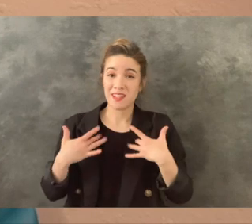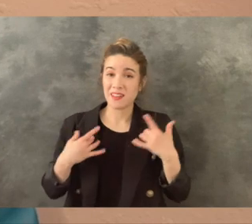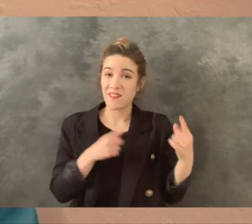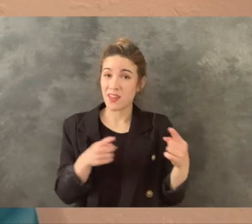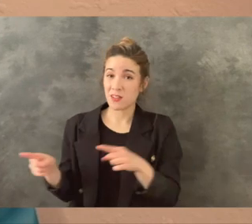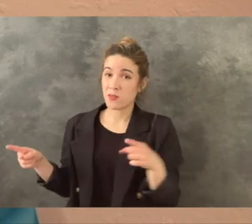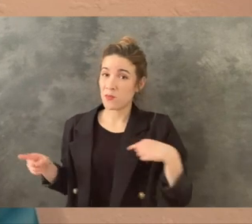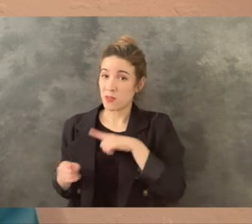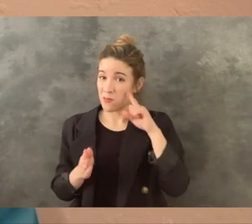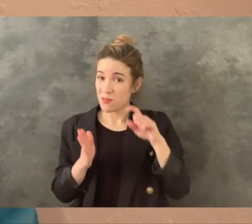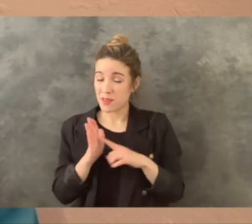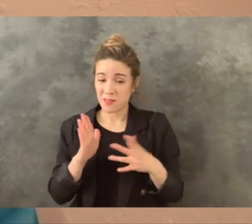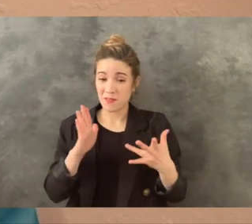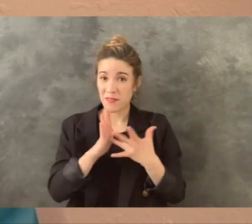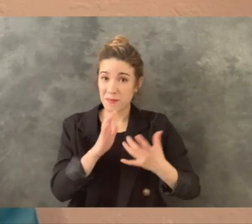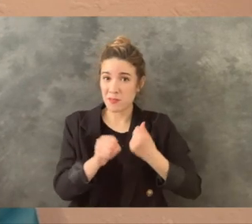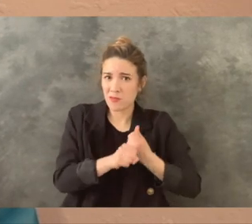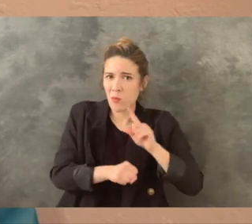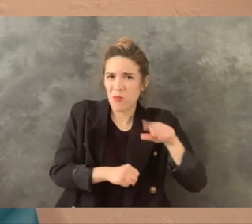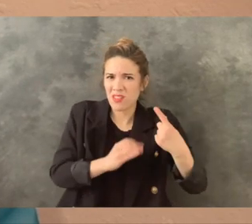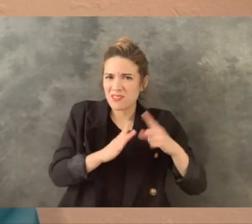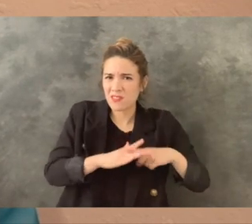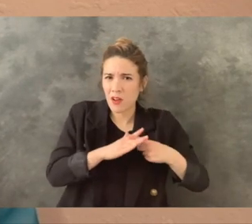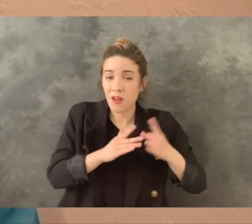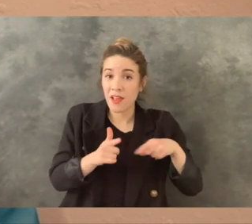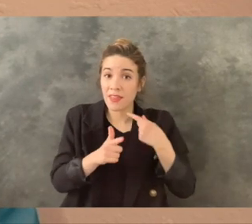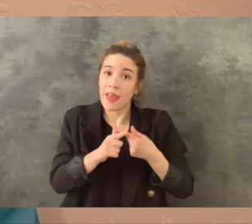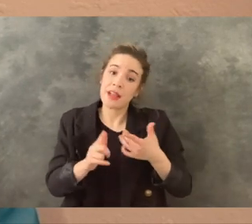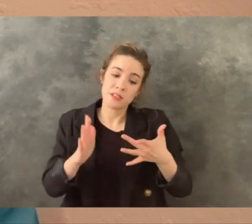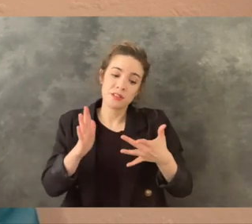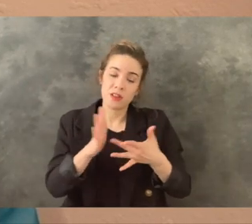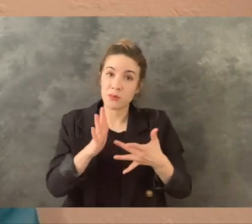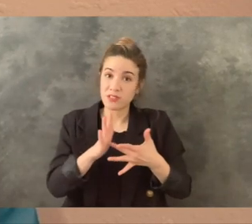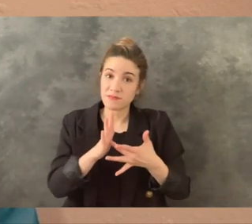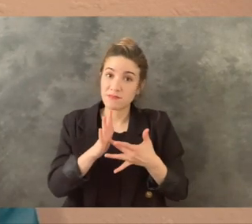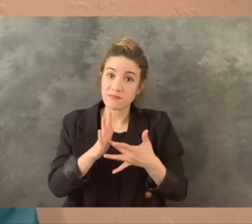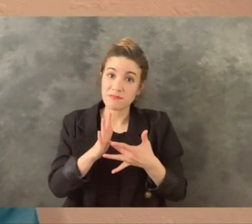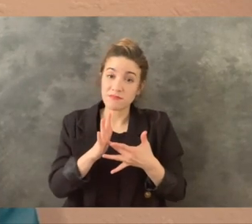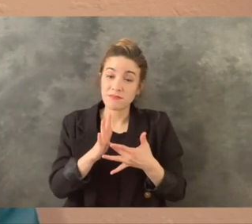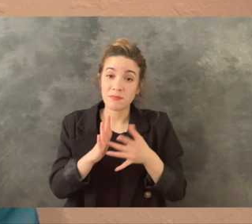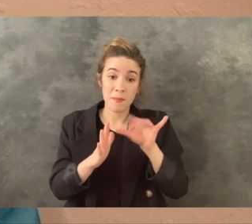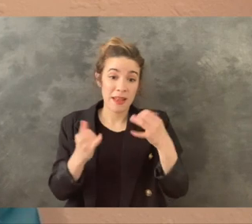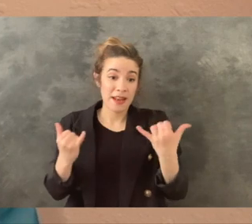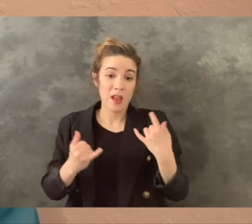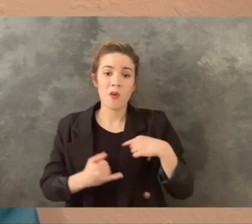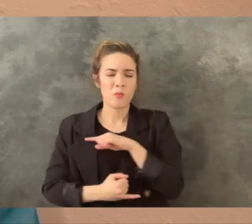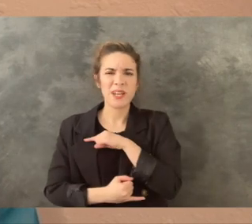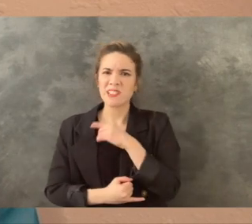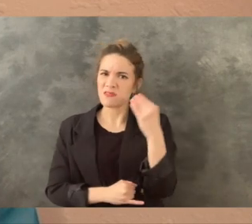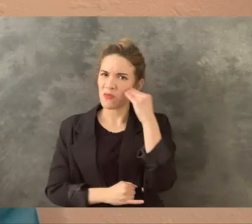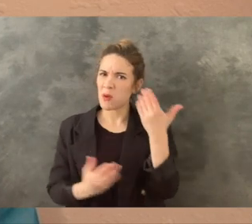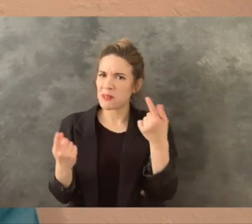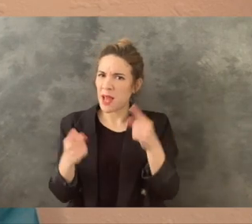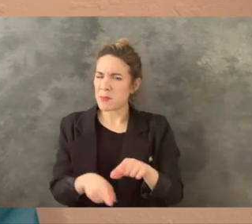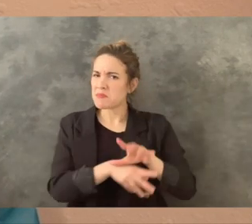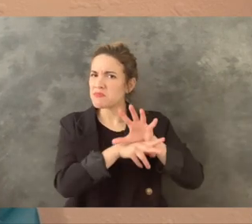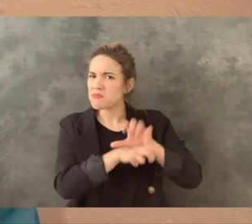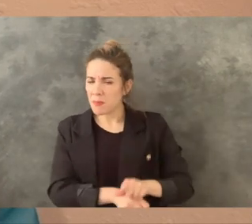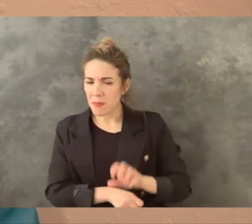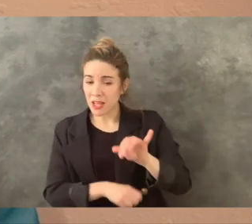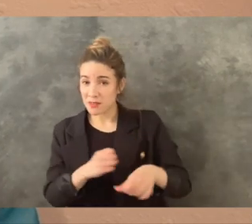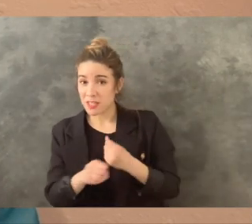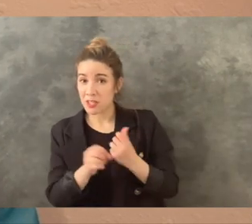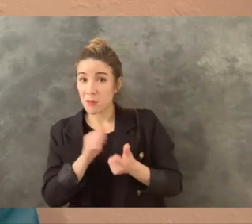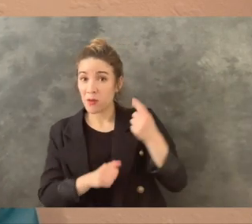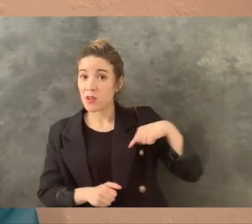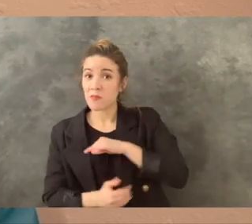events, we realized freshman year was just the beginning. Then sophomore year came around. By now we were in the hang of things. This